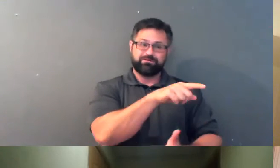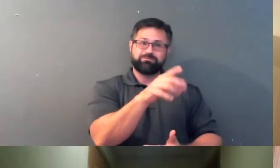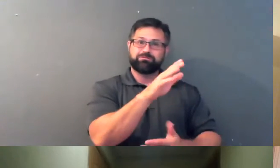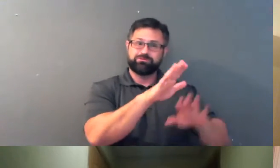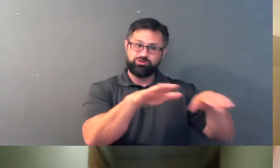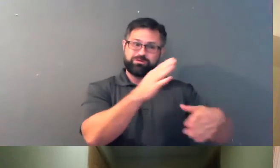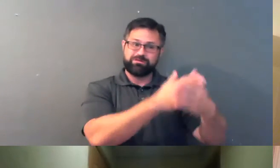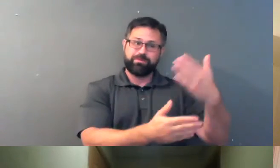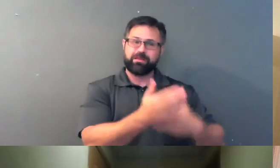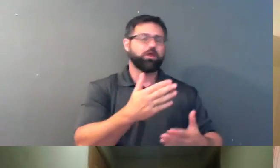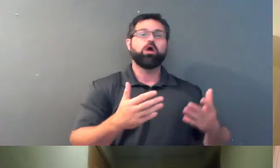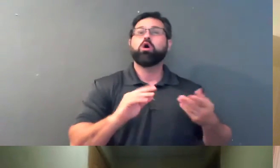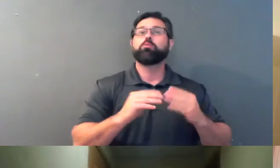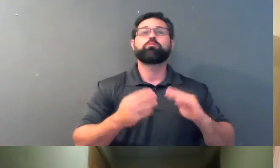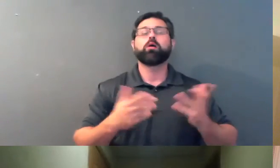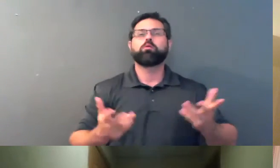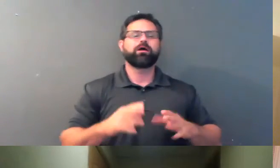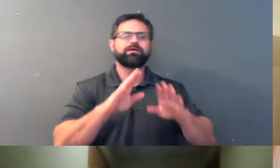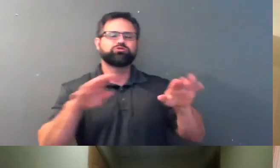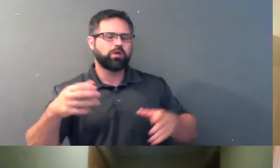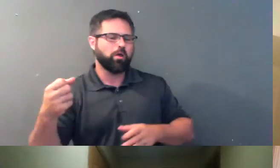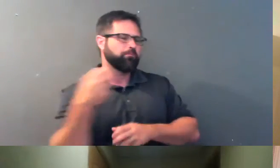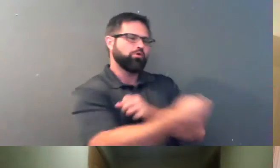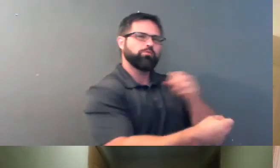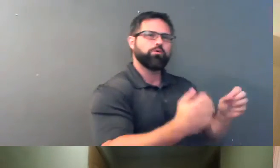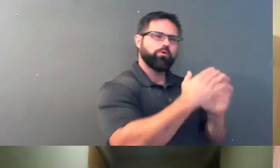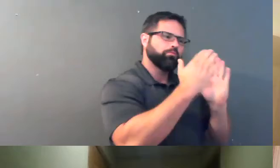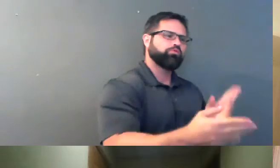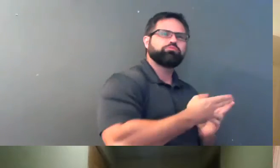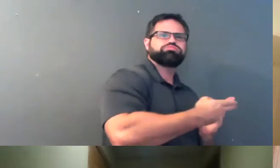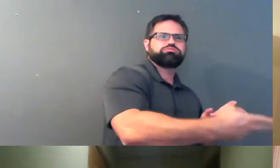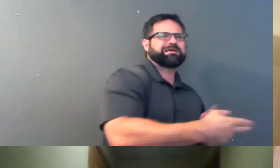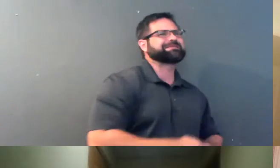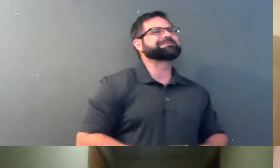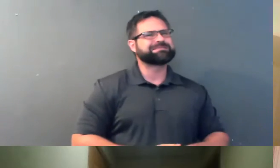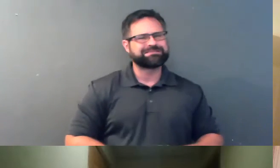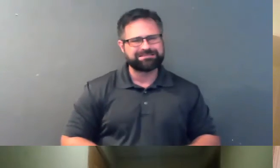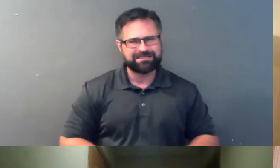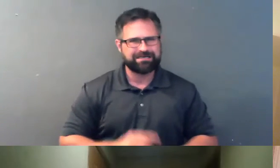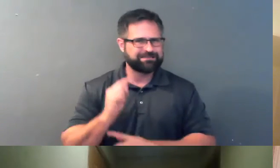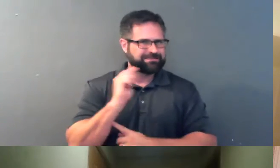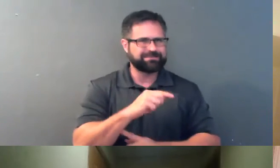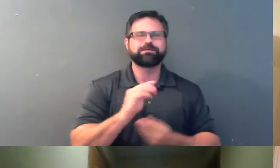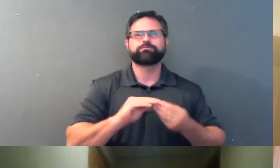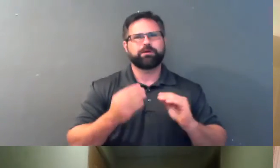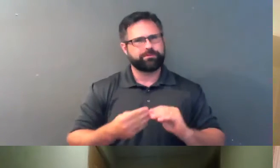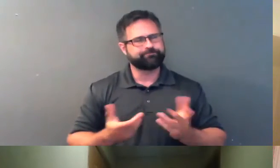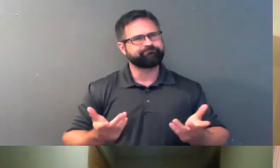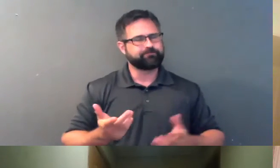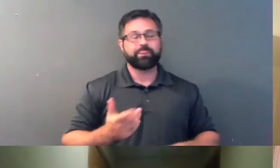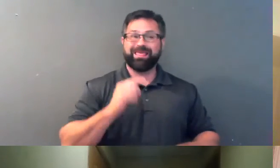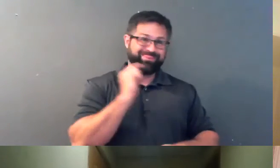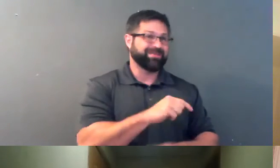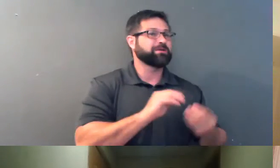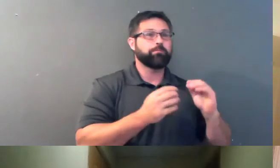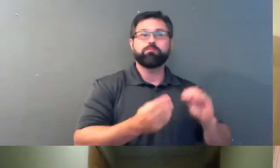institutionalization and the deinstitutionalization agenda. It seems to me it's not yet been adequately addressed